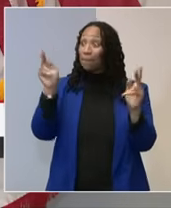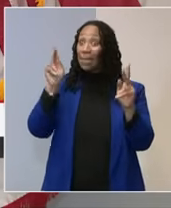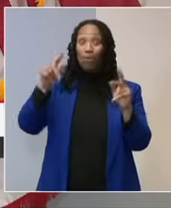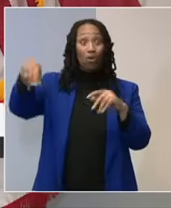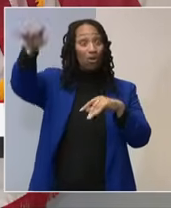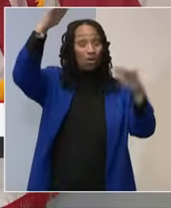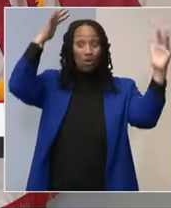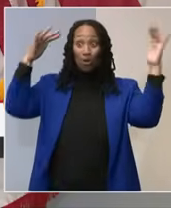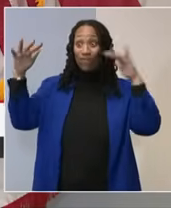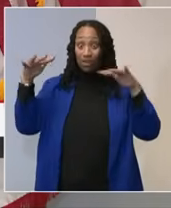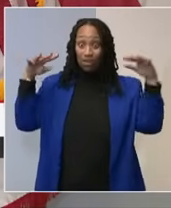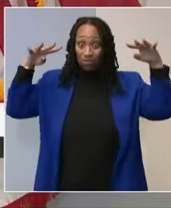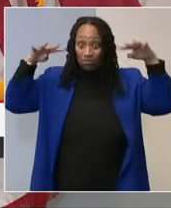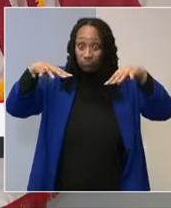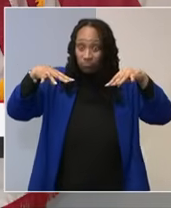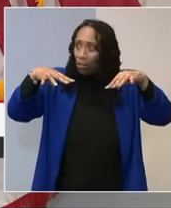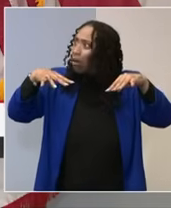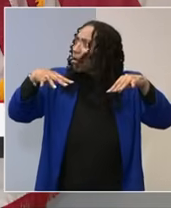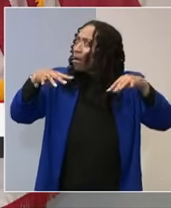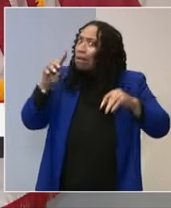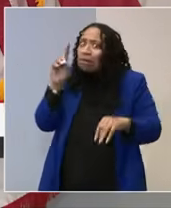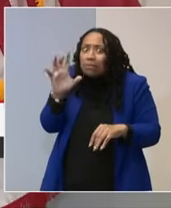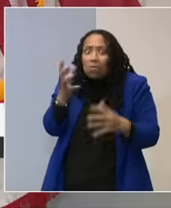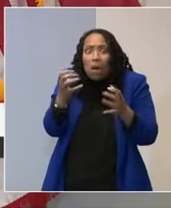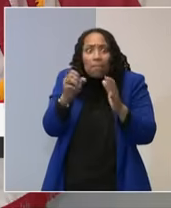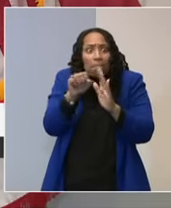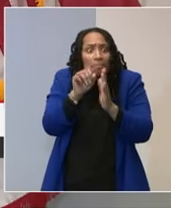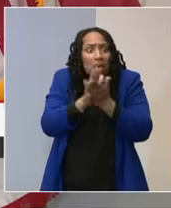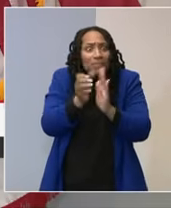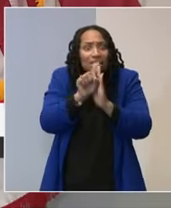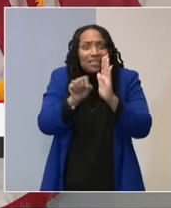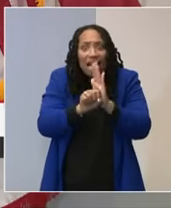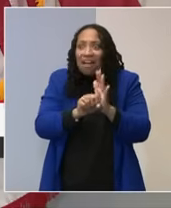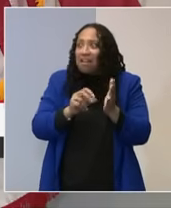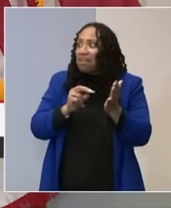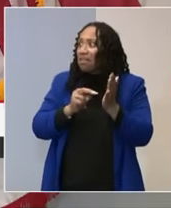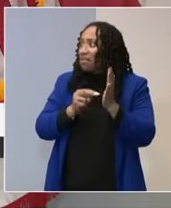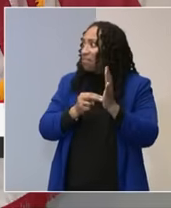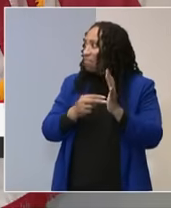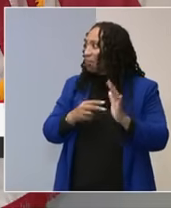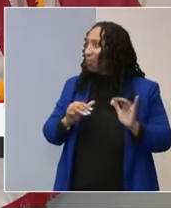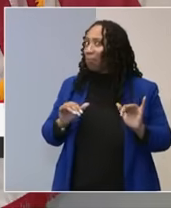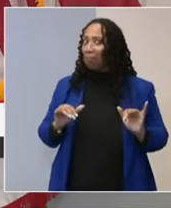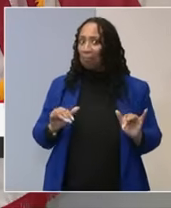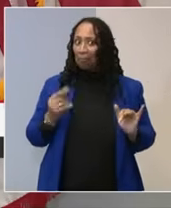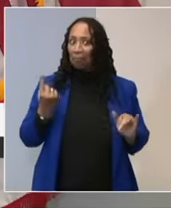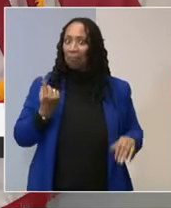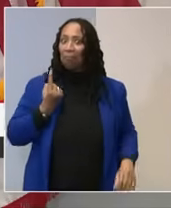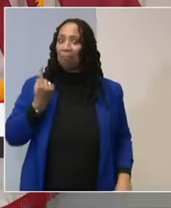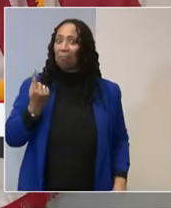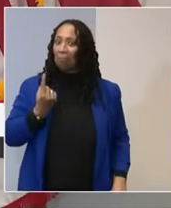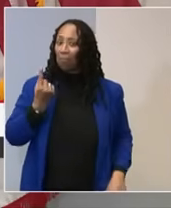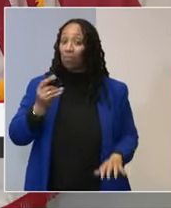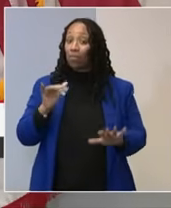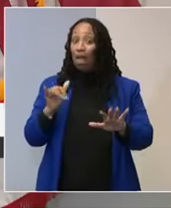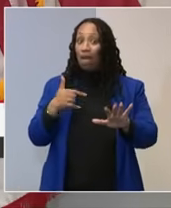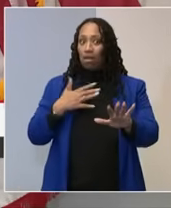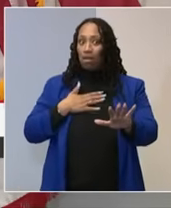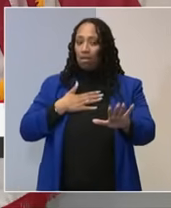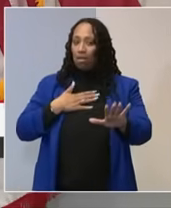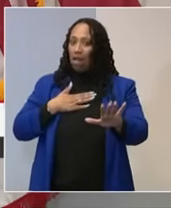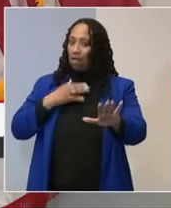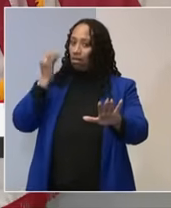I have witnessed in my tenure is that we've always talked about statehood, about how it hurts us in